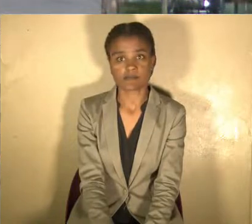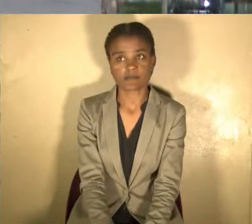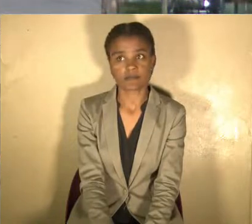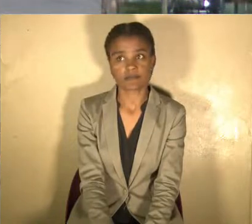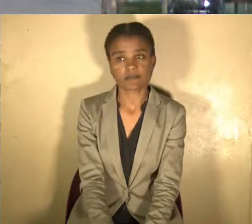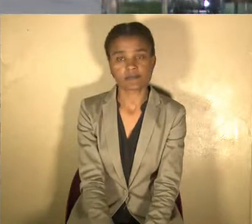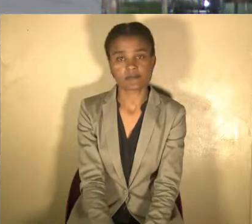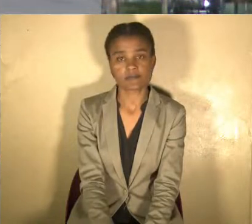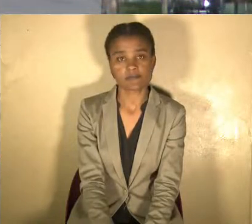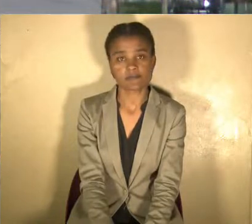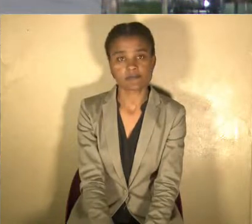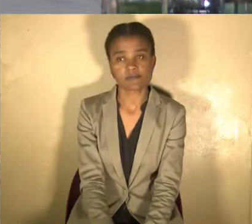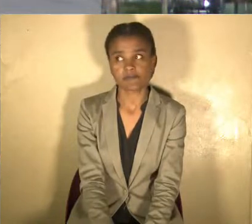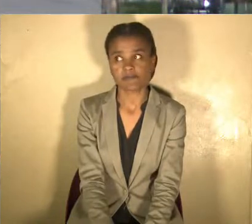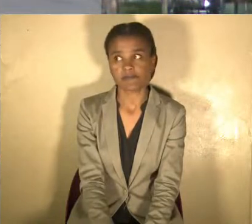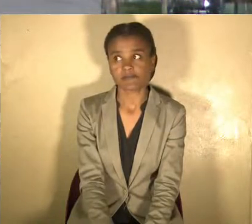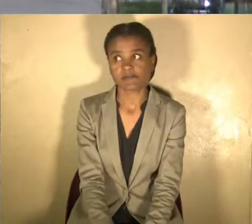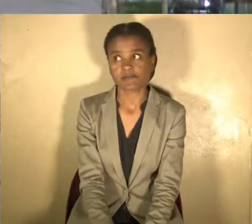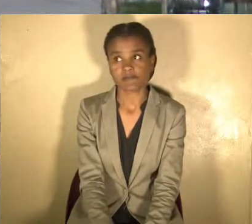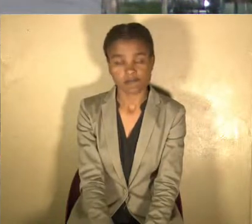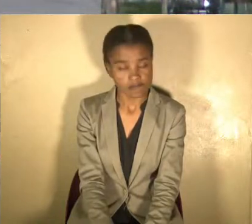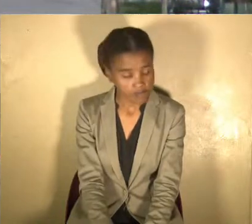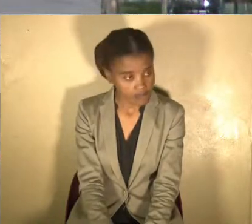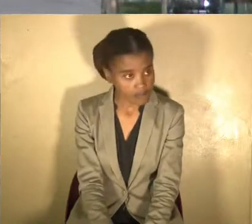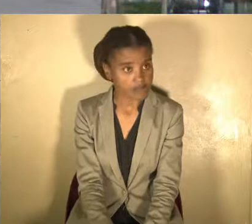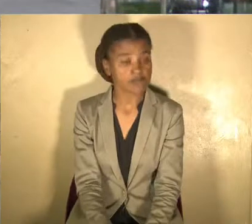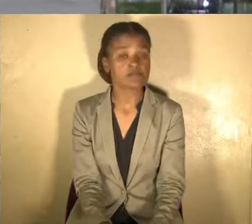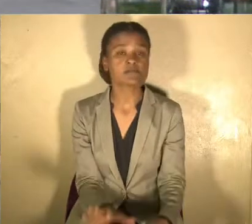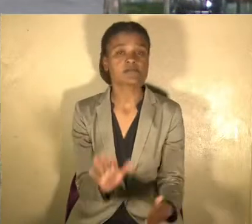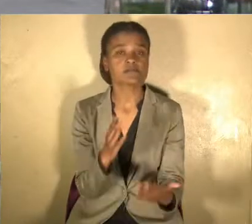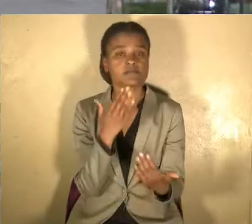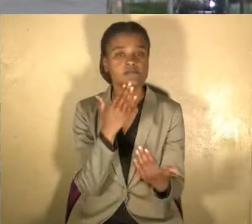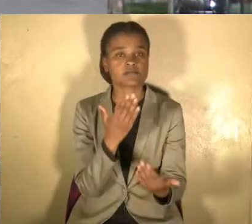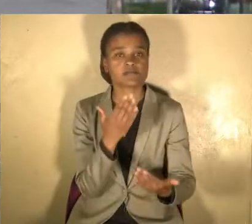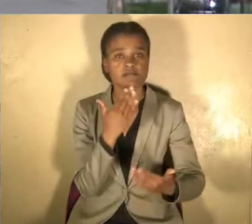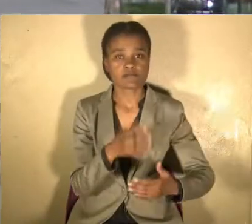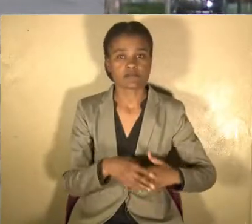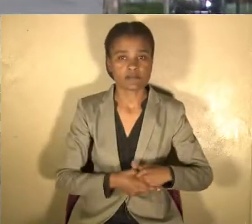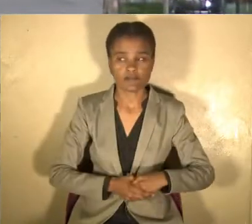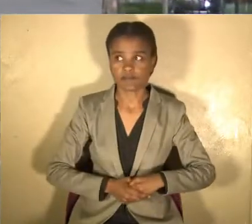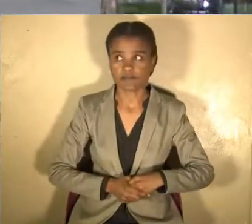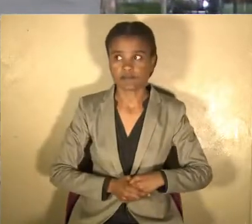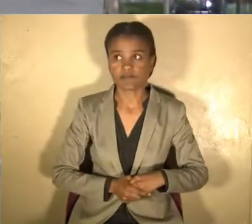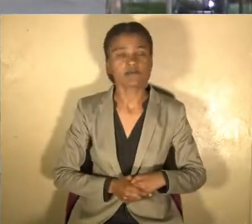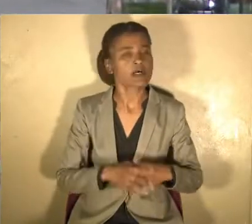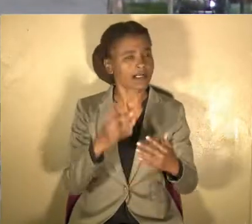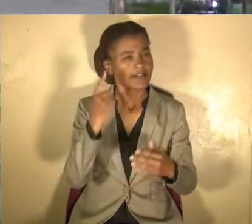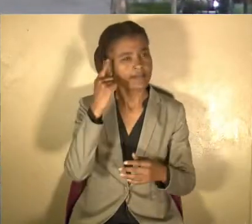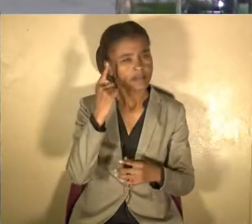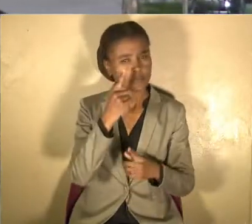Okay. I think ke tlhaloganya jaanong putso ya gago abuti.